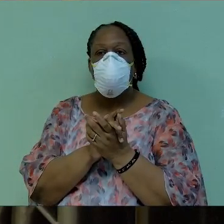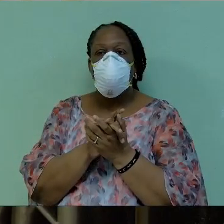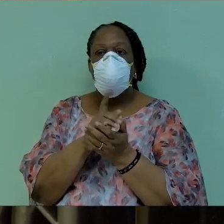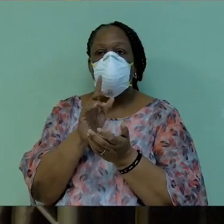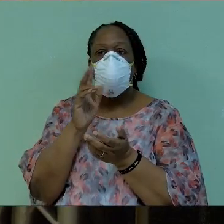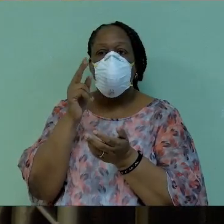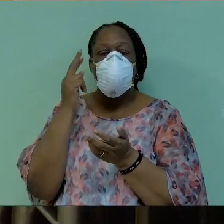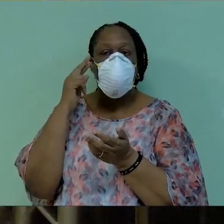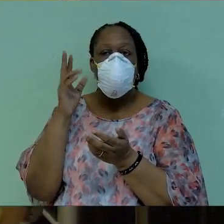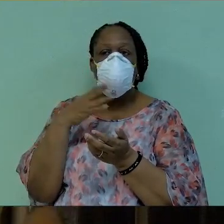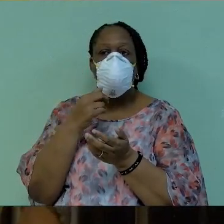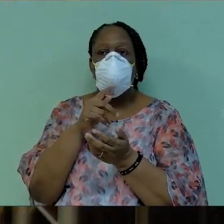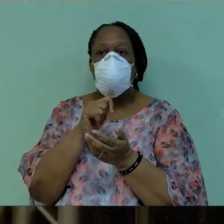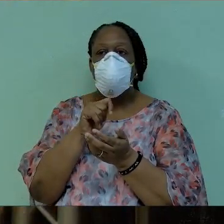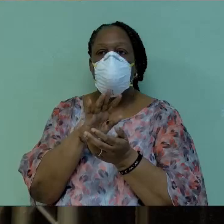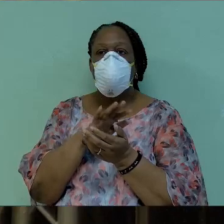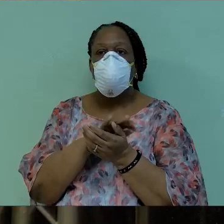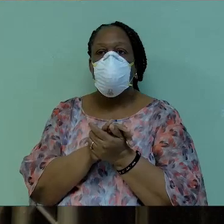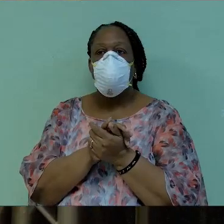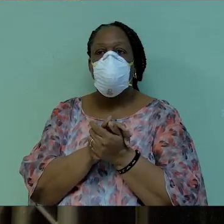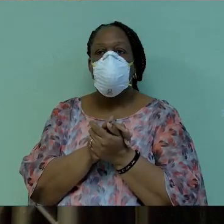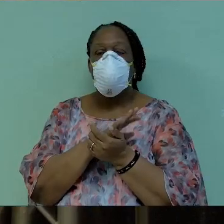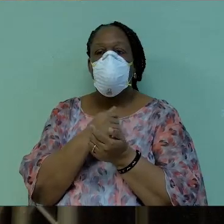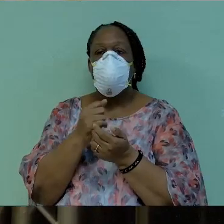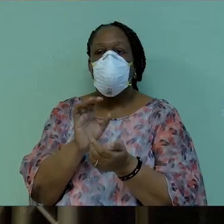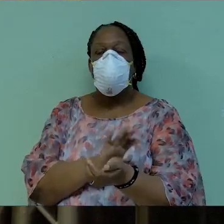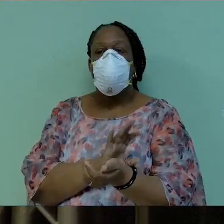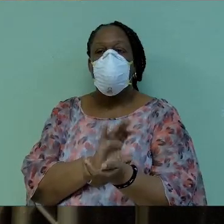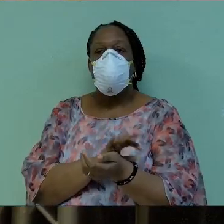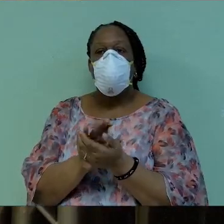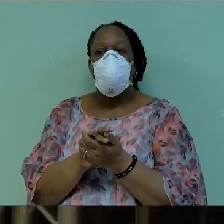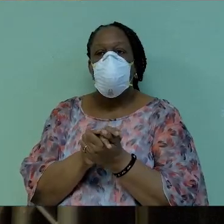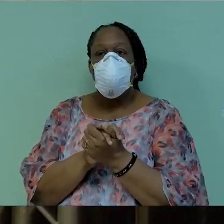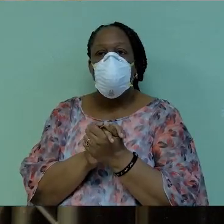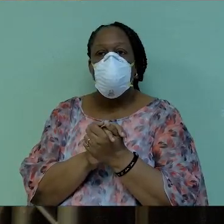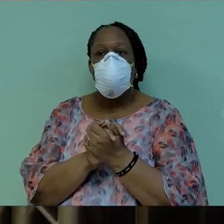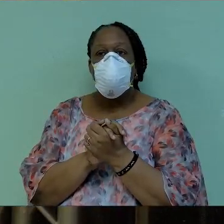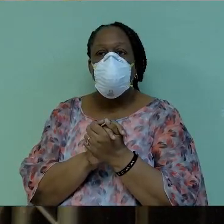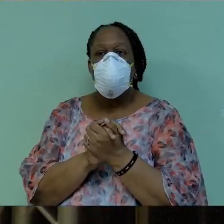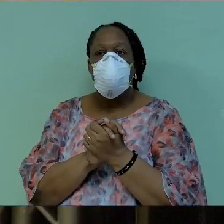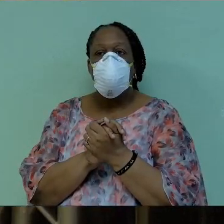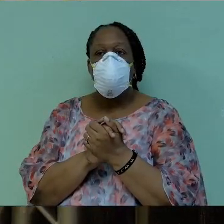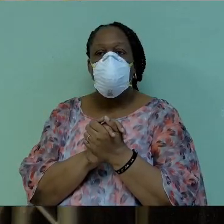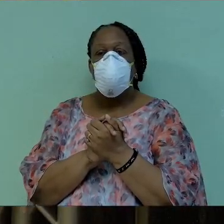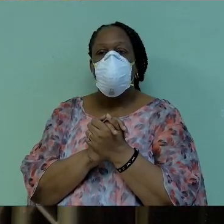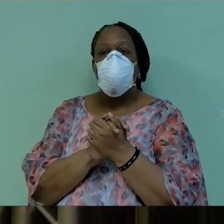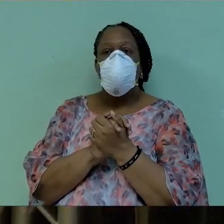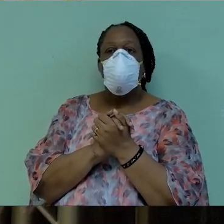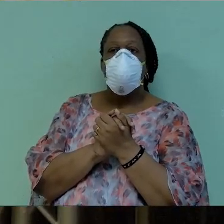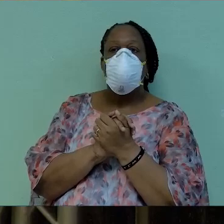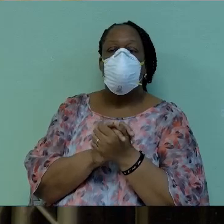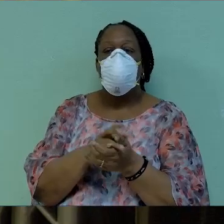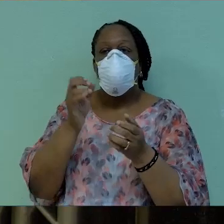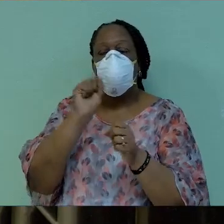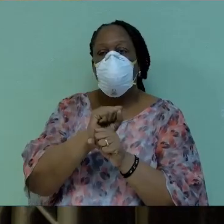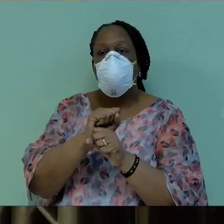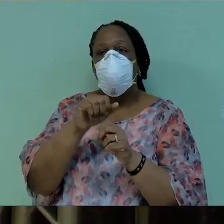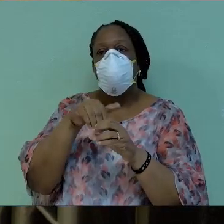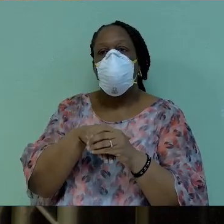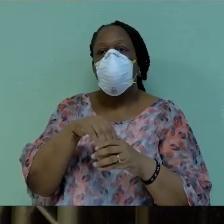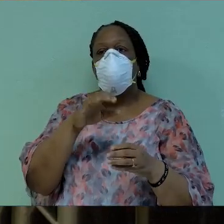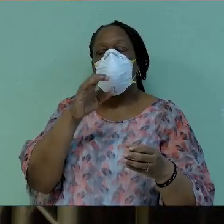TV land, and persons viewing via the internet. I'm the Commissioner of Corrections of Her Majesty's Prison.